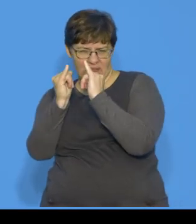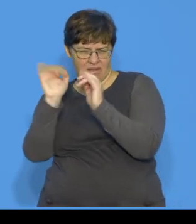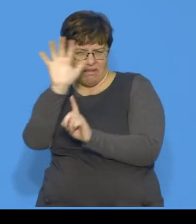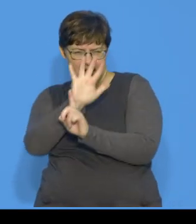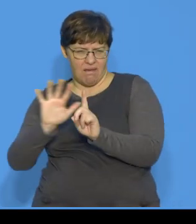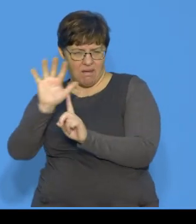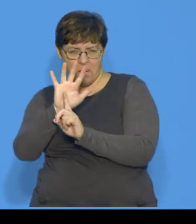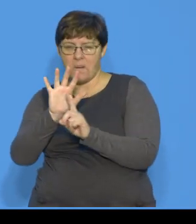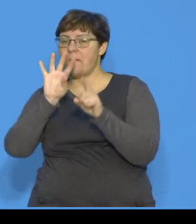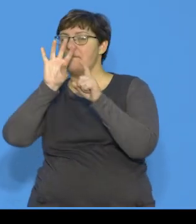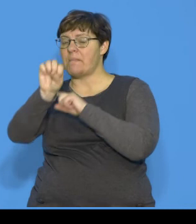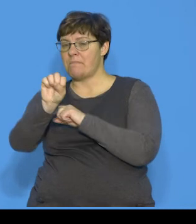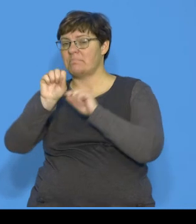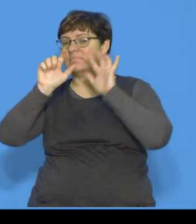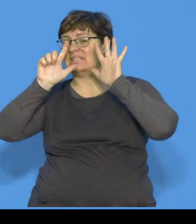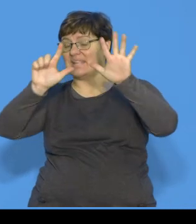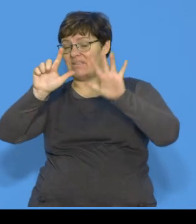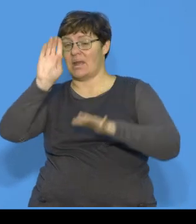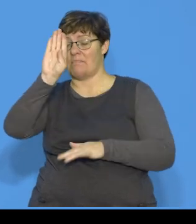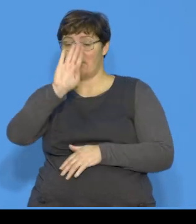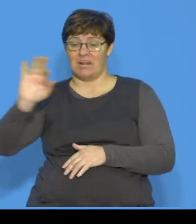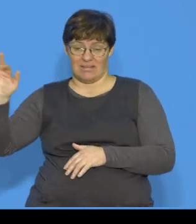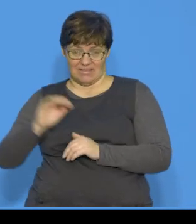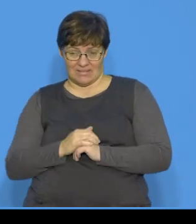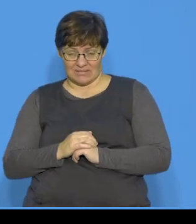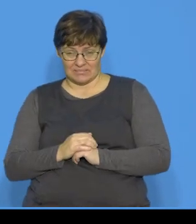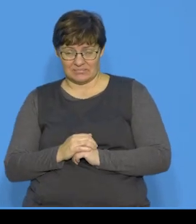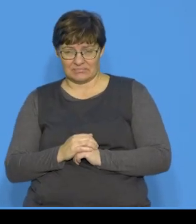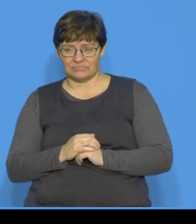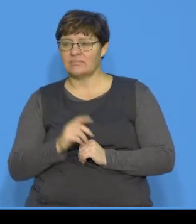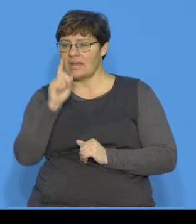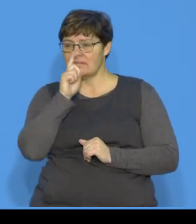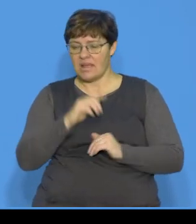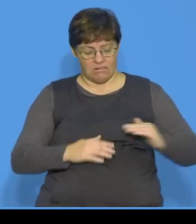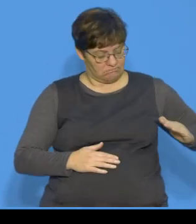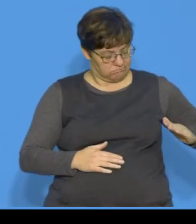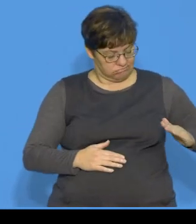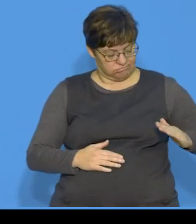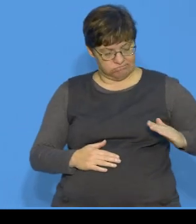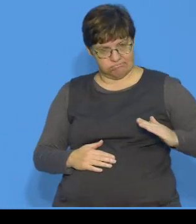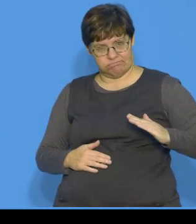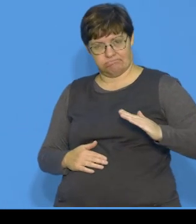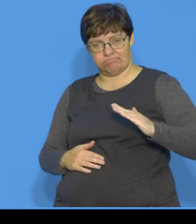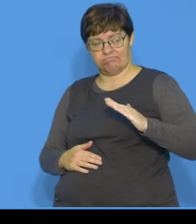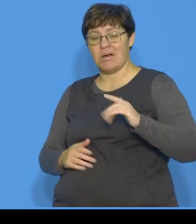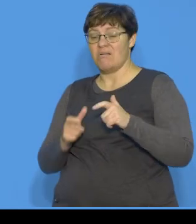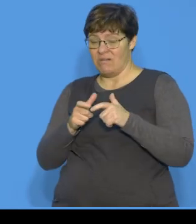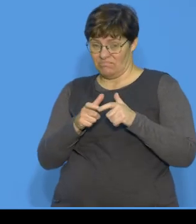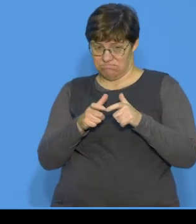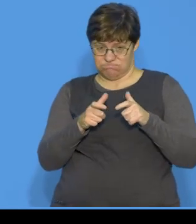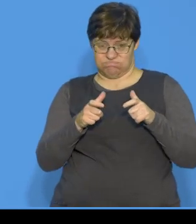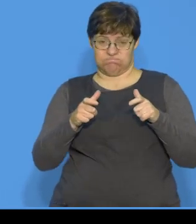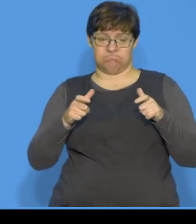2011, we hit the 7 billion mark. So you can see that this is growing at